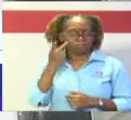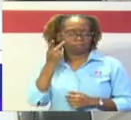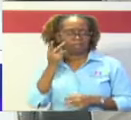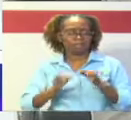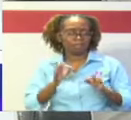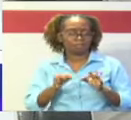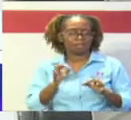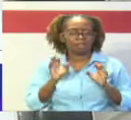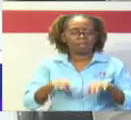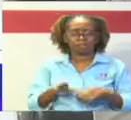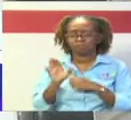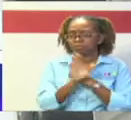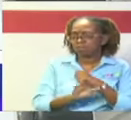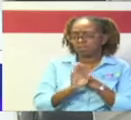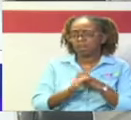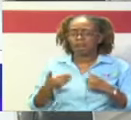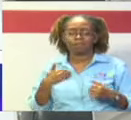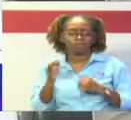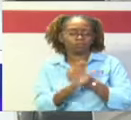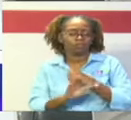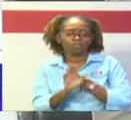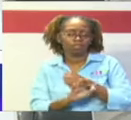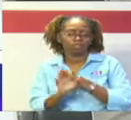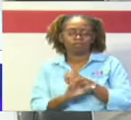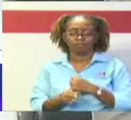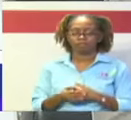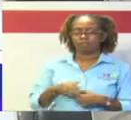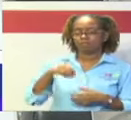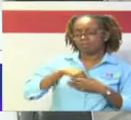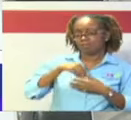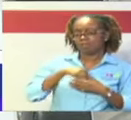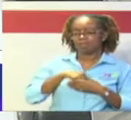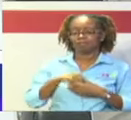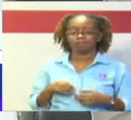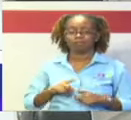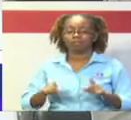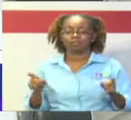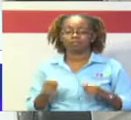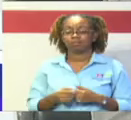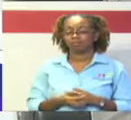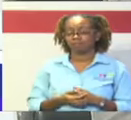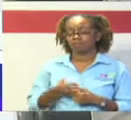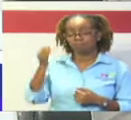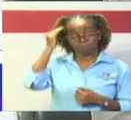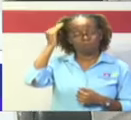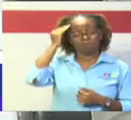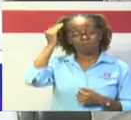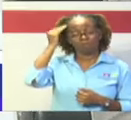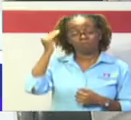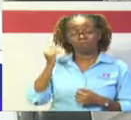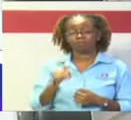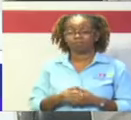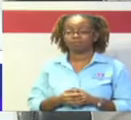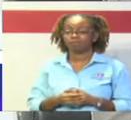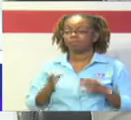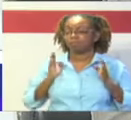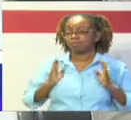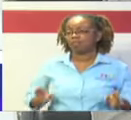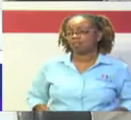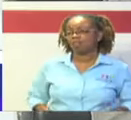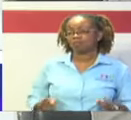little more detail. But beyond the actual antibody levels, we do know that the immune system retains the memory of how to